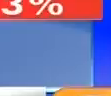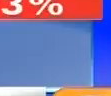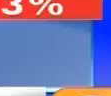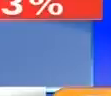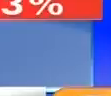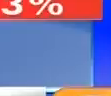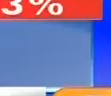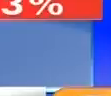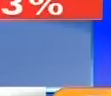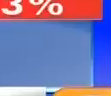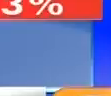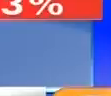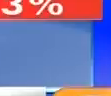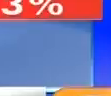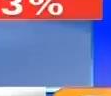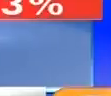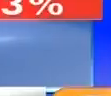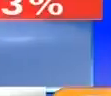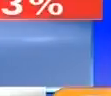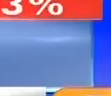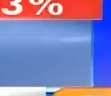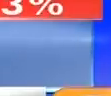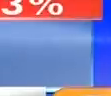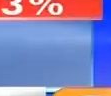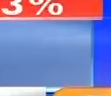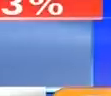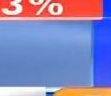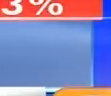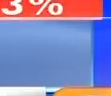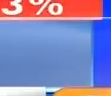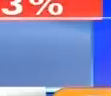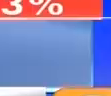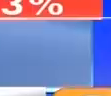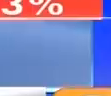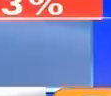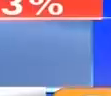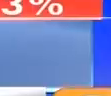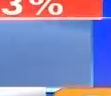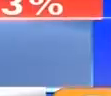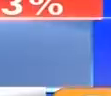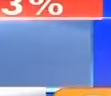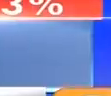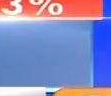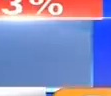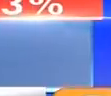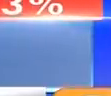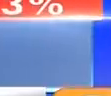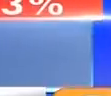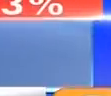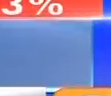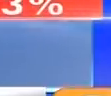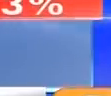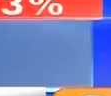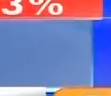up. 77% of you say yes. 23% of you say no. Not bad. Maybe these guys should be a ticket in the